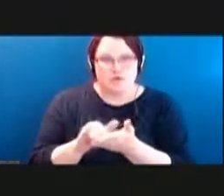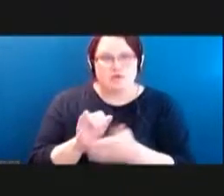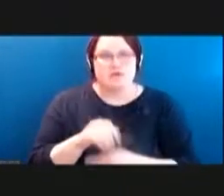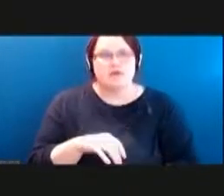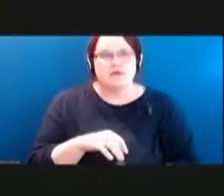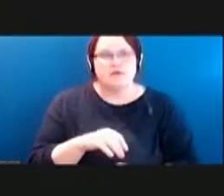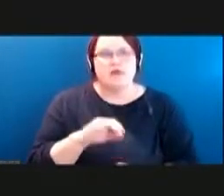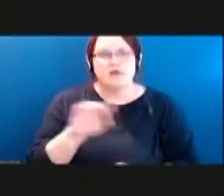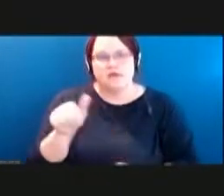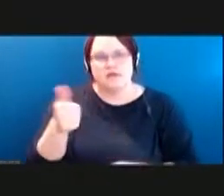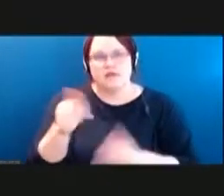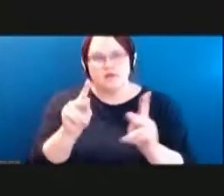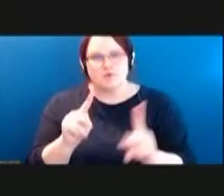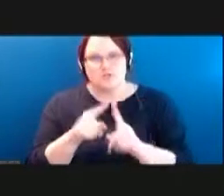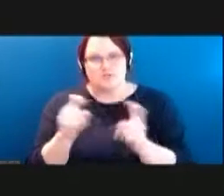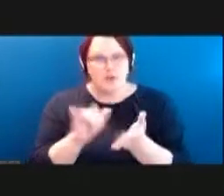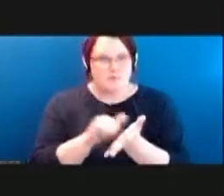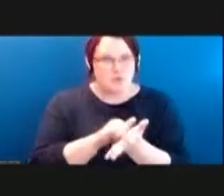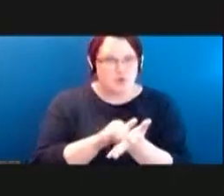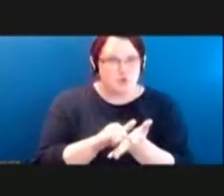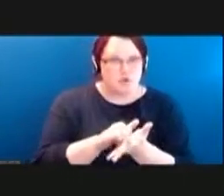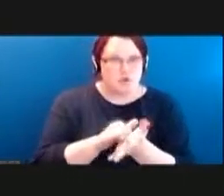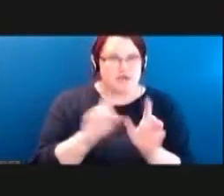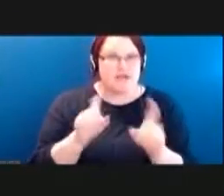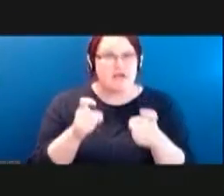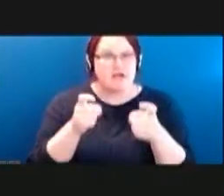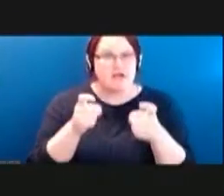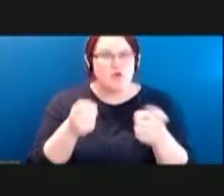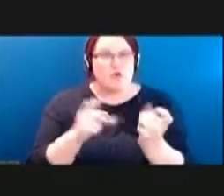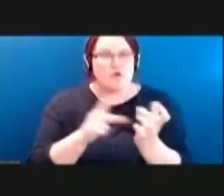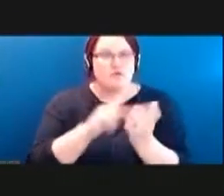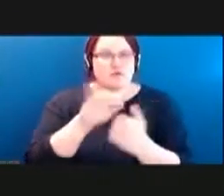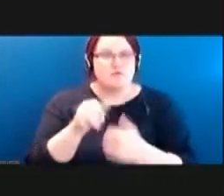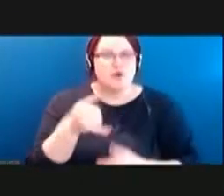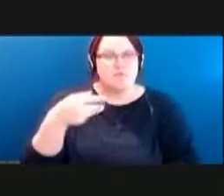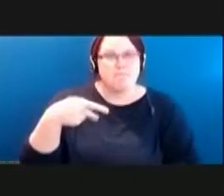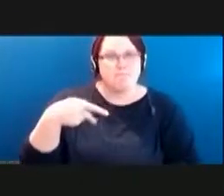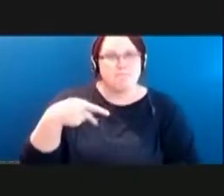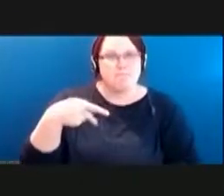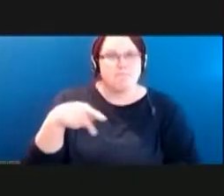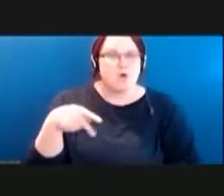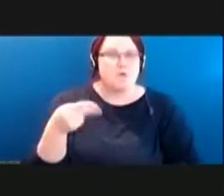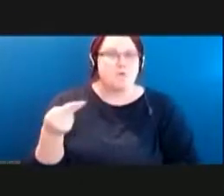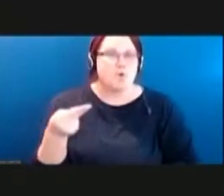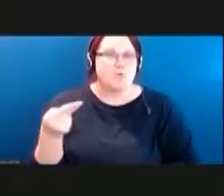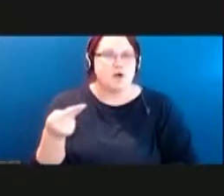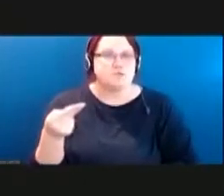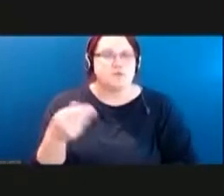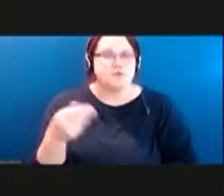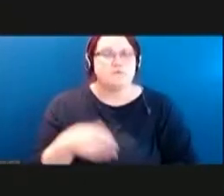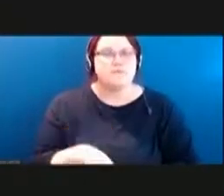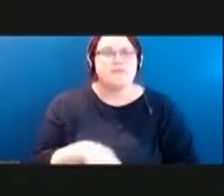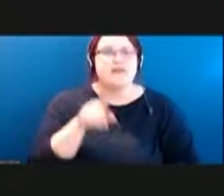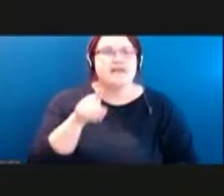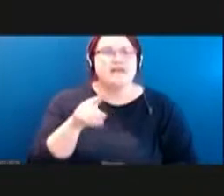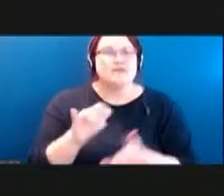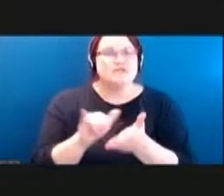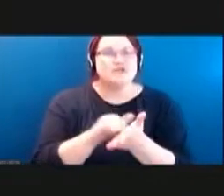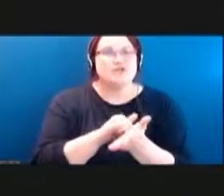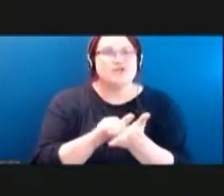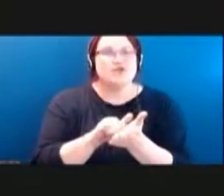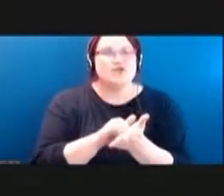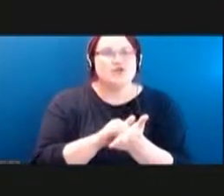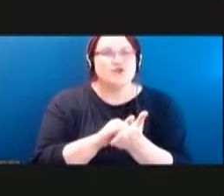York. It awarded the project to Palmer and Hornbostel. Henry Hornbostel was a New York architect